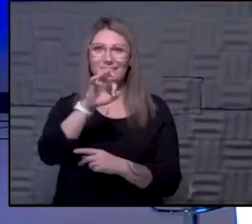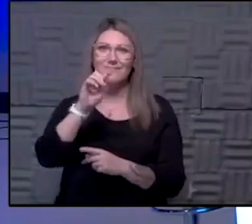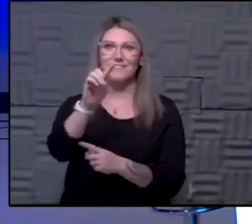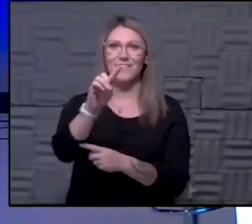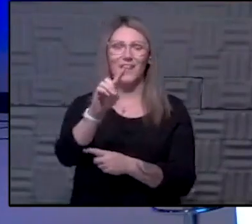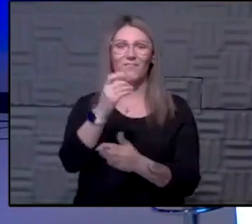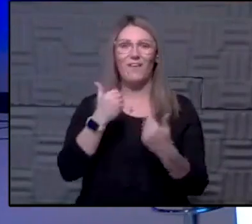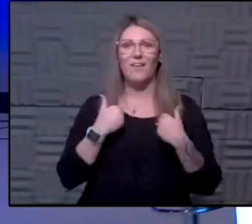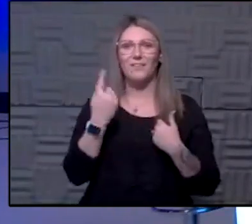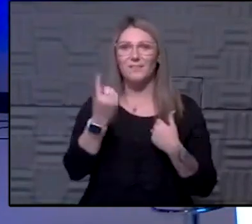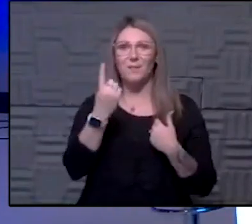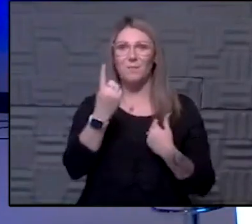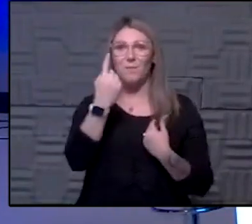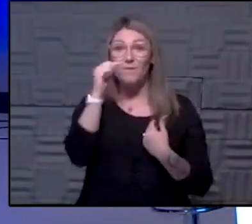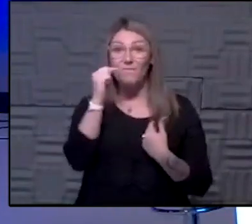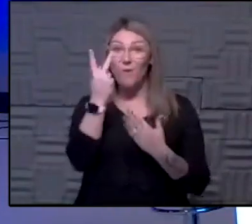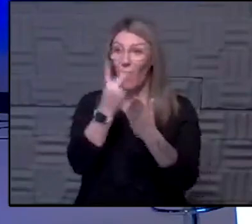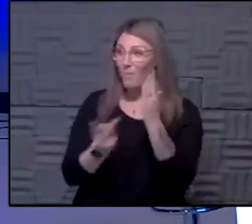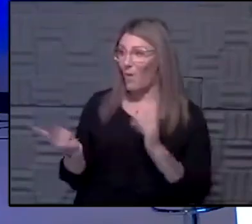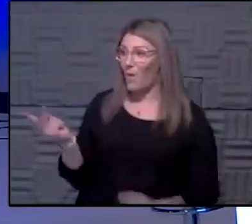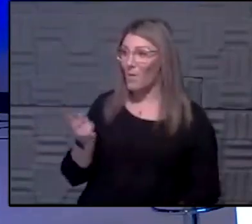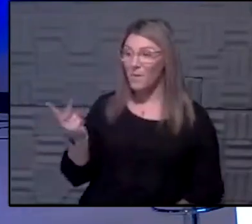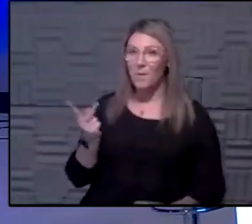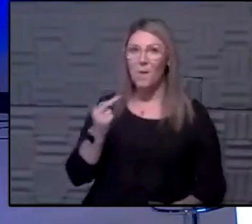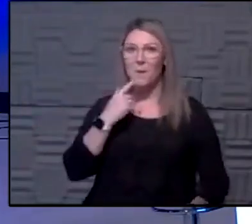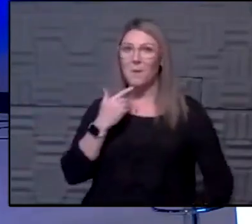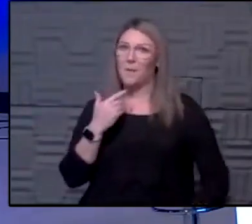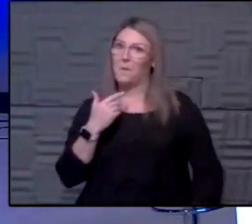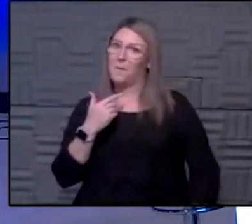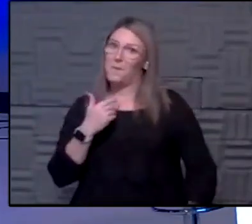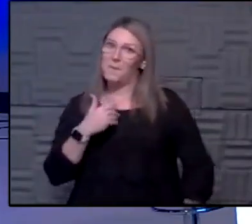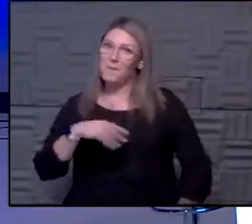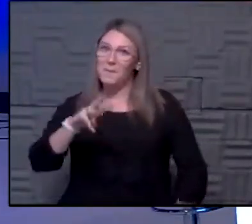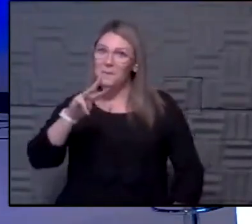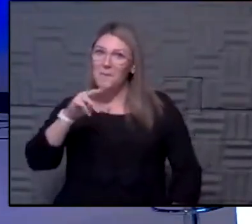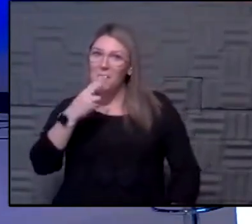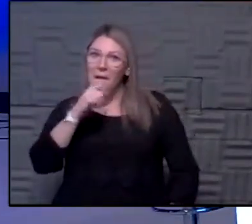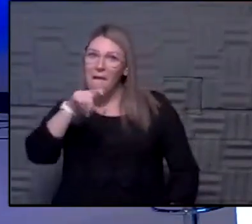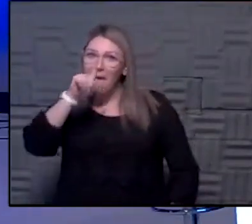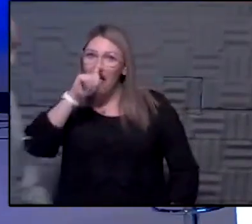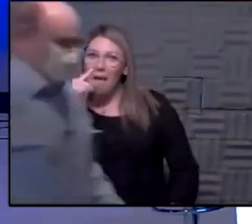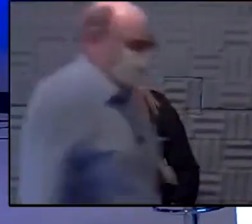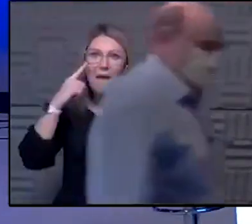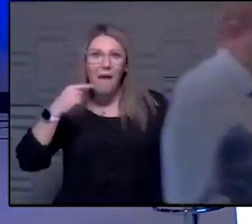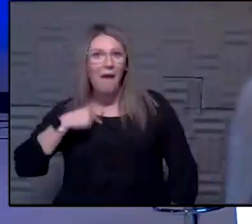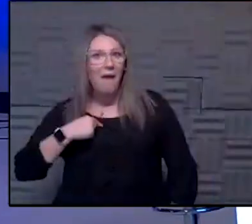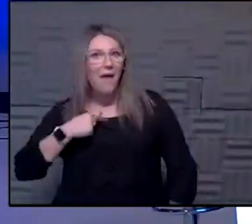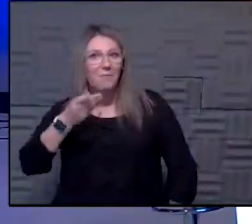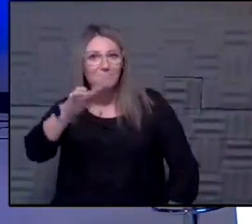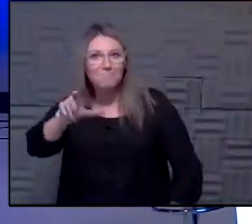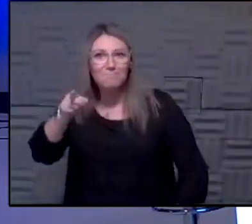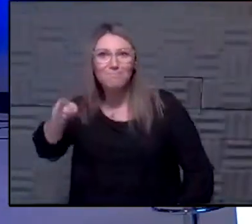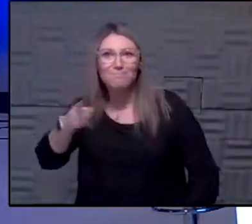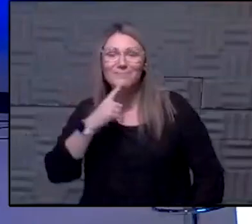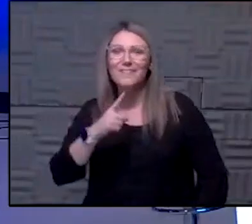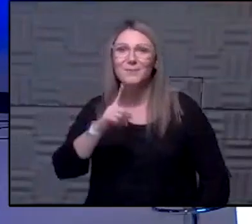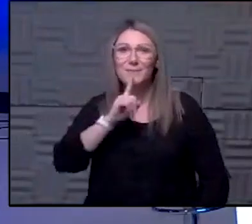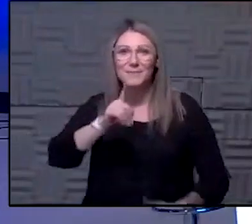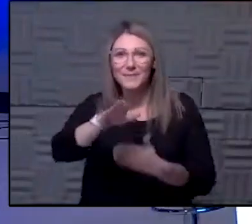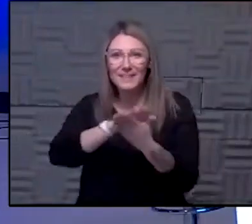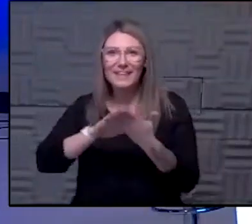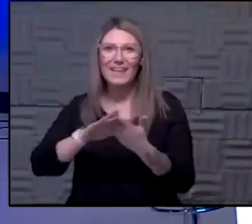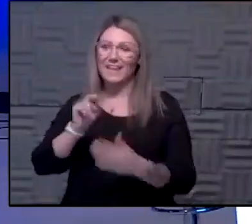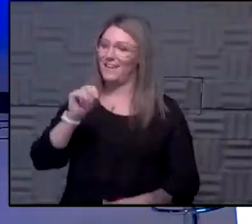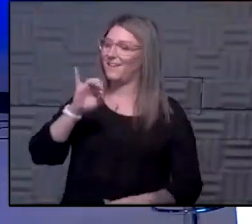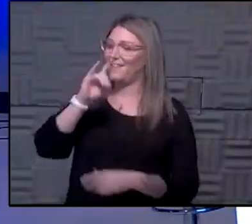for the both of you, and I'll let you open that up. All right, Hawkeye, you gotta insist. Okay. That is very kind. Nancy and